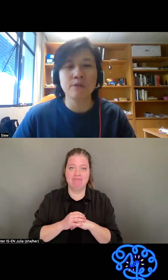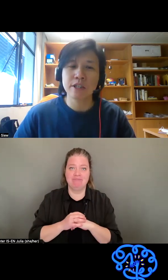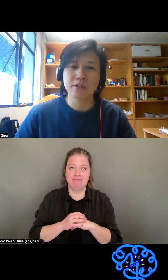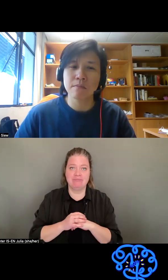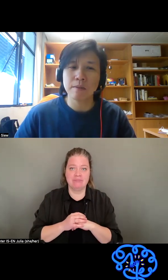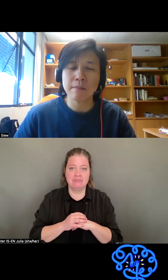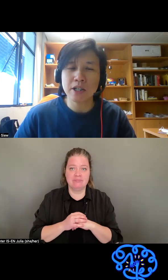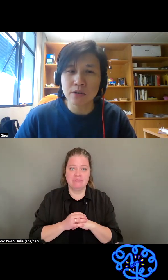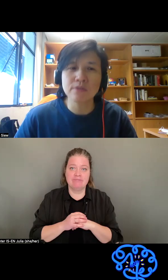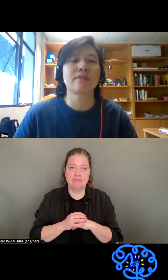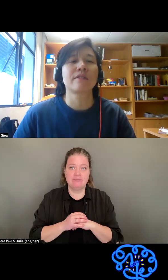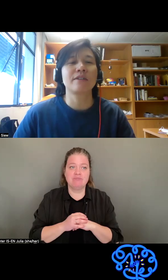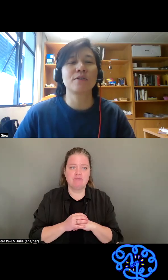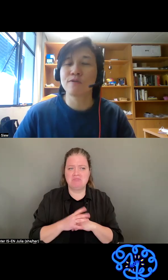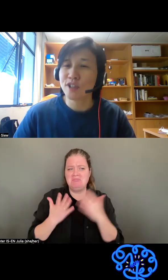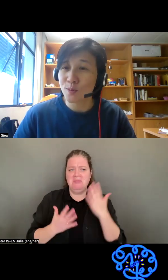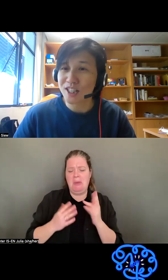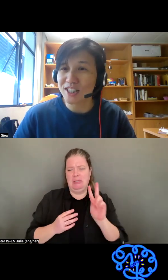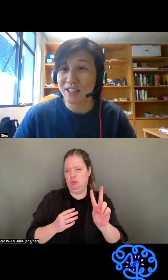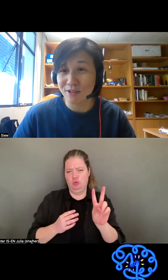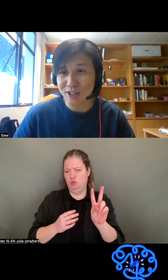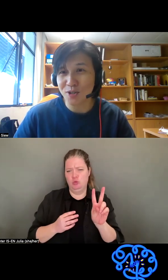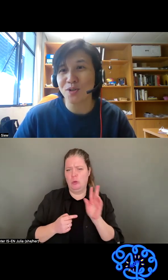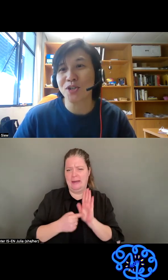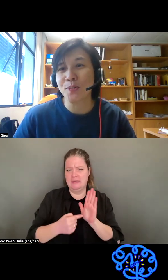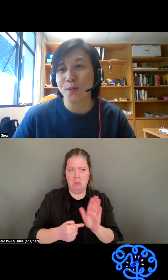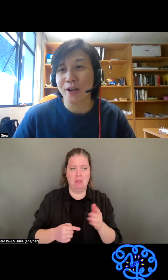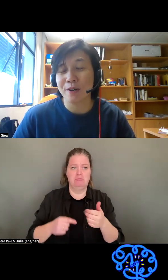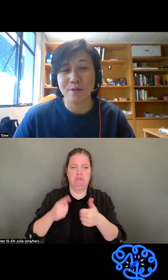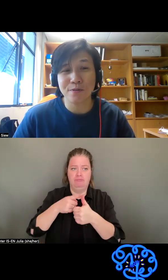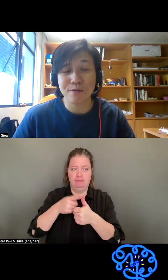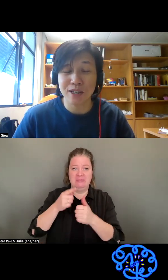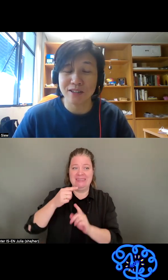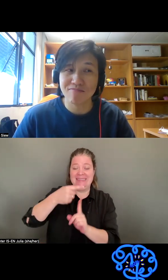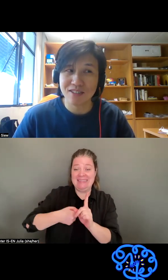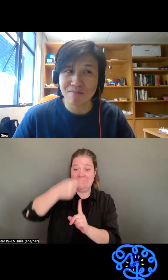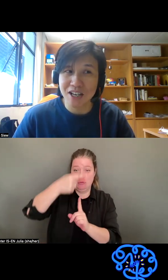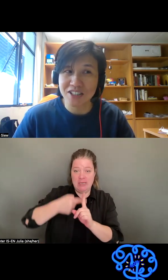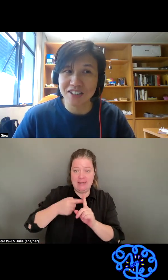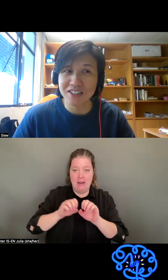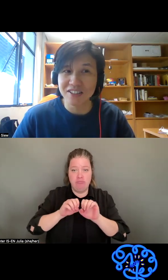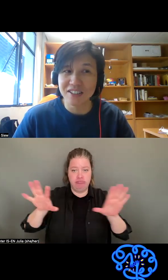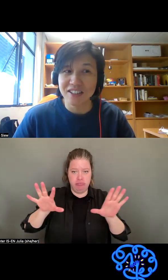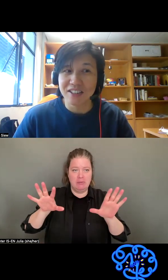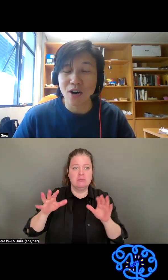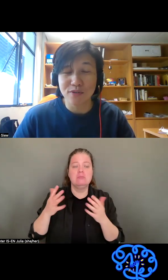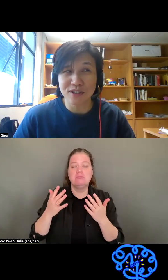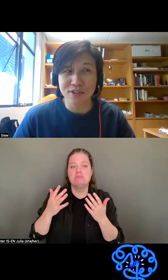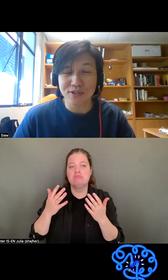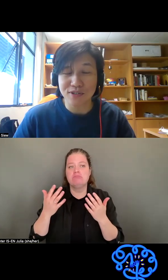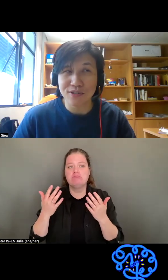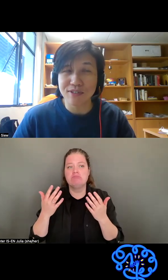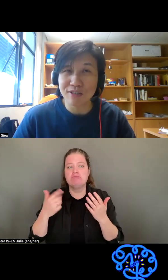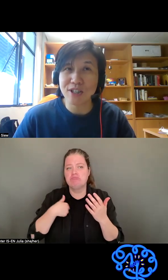I will just maybe mention two. Okay, so first one is degree distribution, where we measure the all of